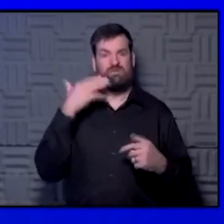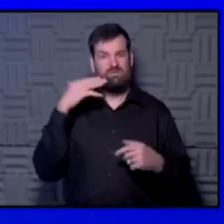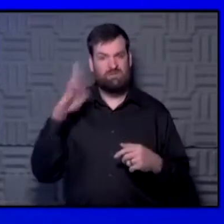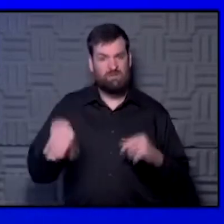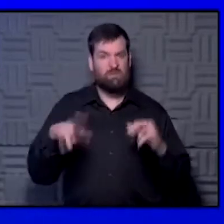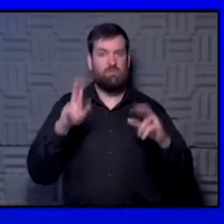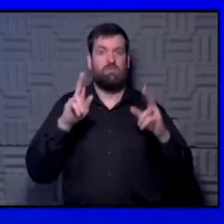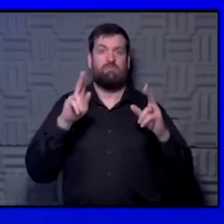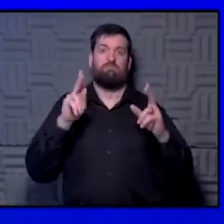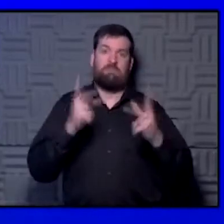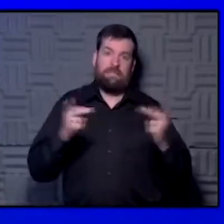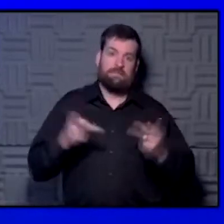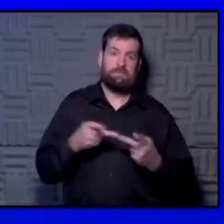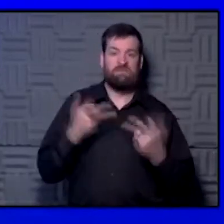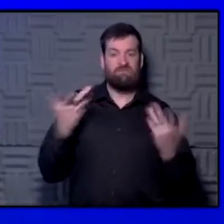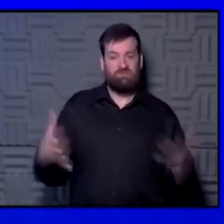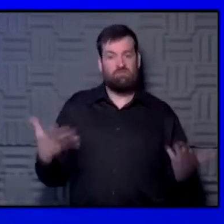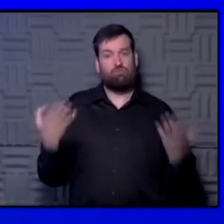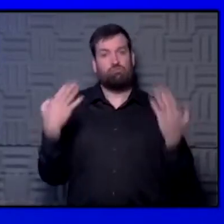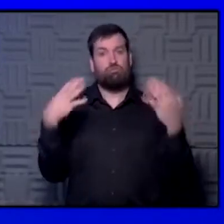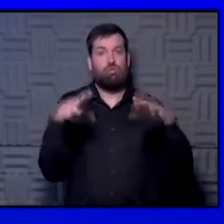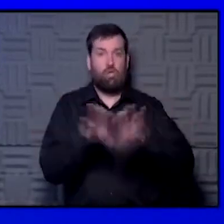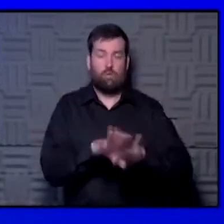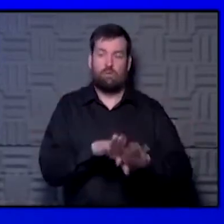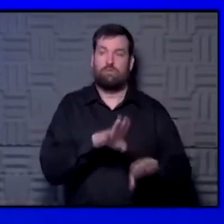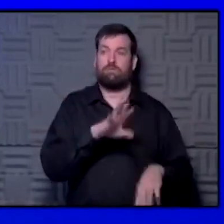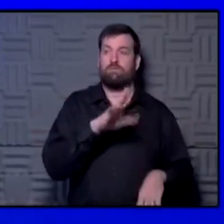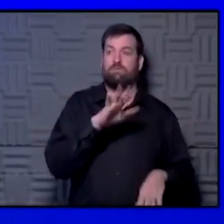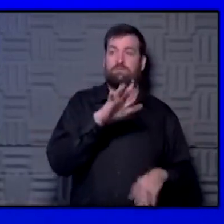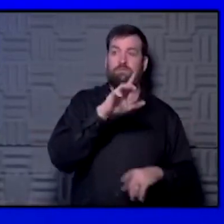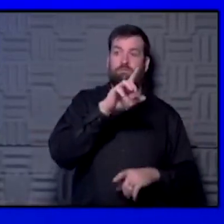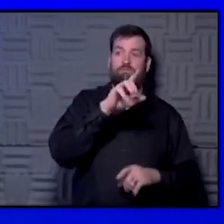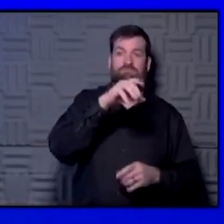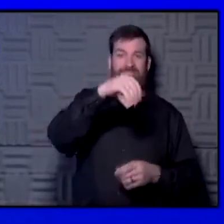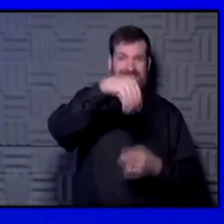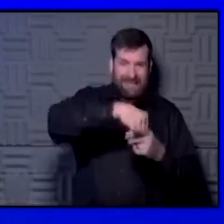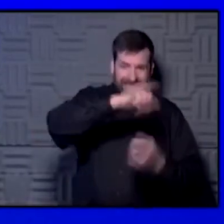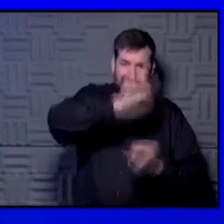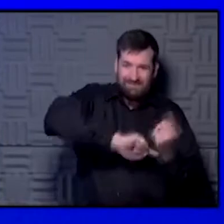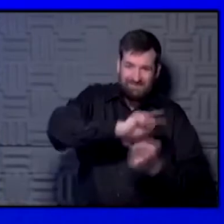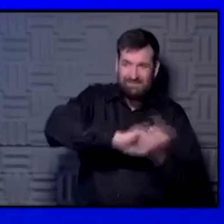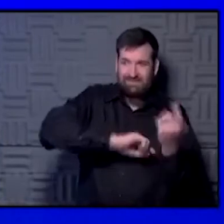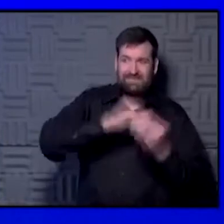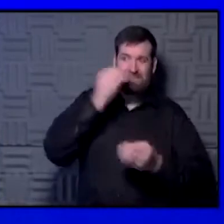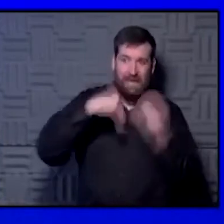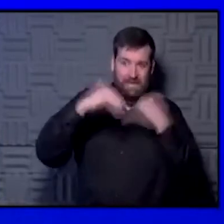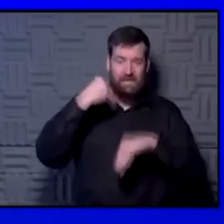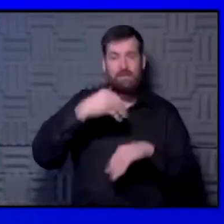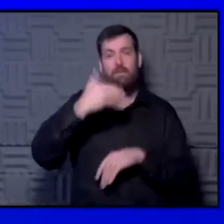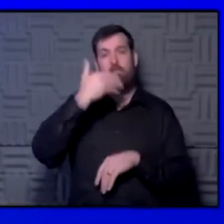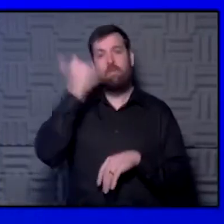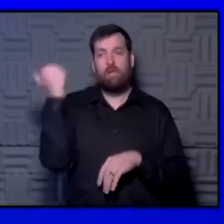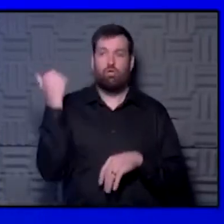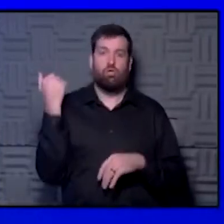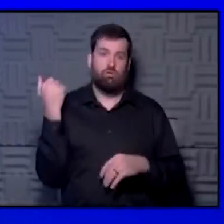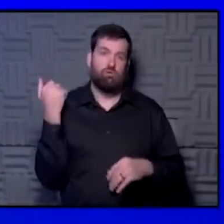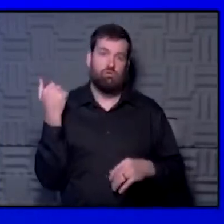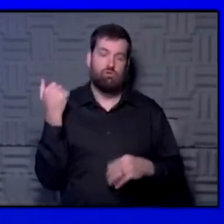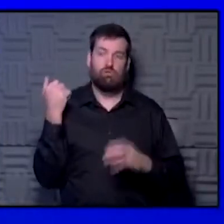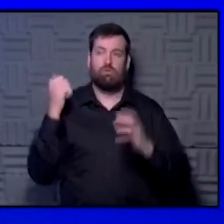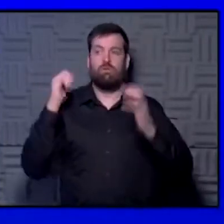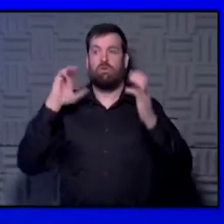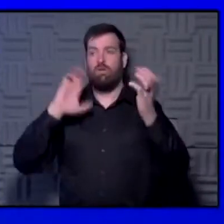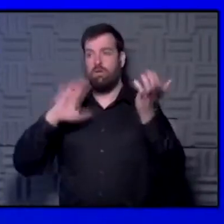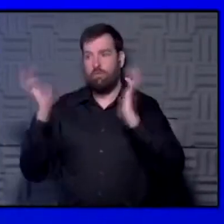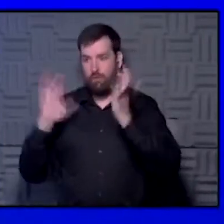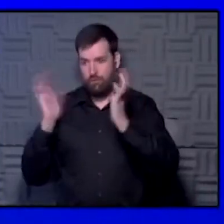places that have closed down in-person dining are doing much better as far as spread of the disease compared to